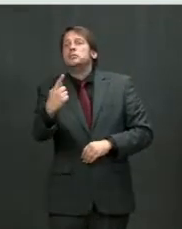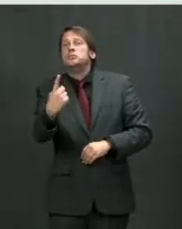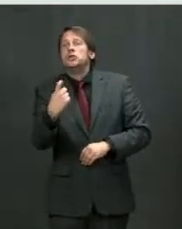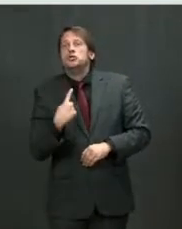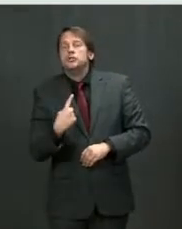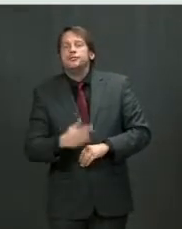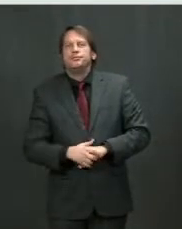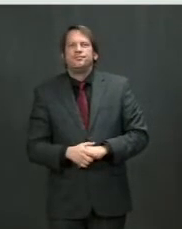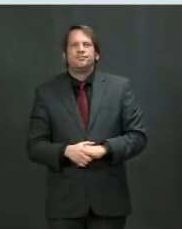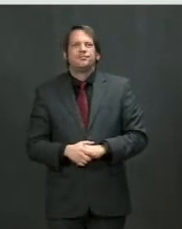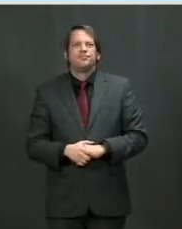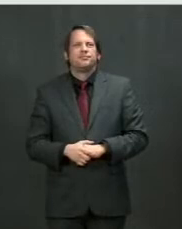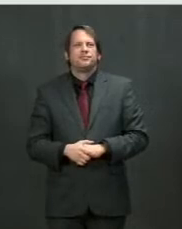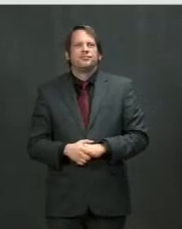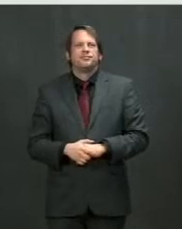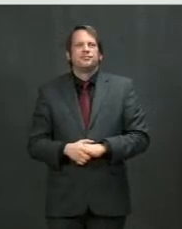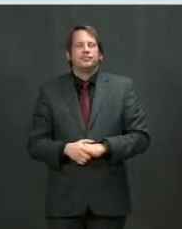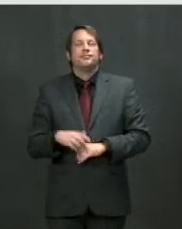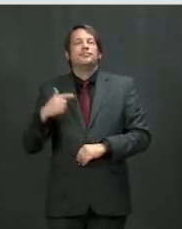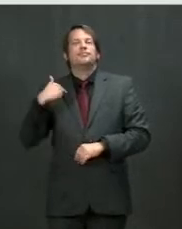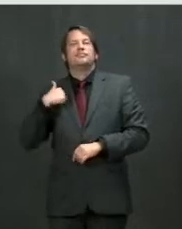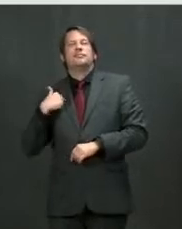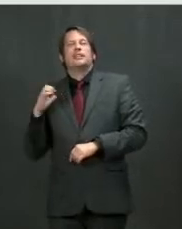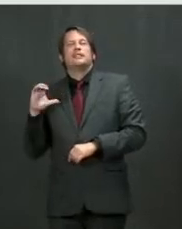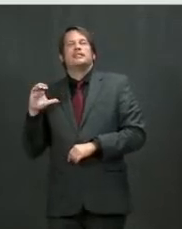Caitlin Collins at CNN.